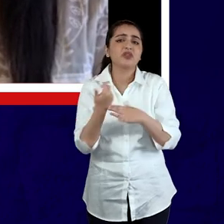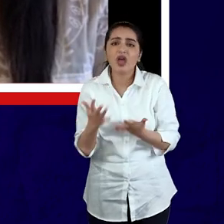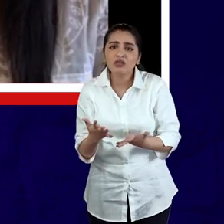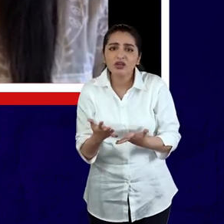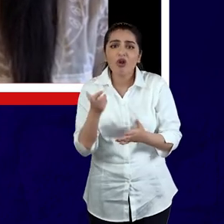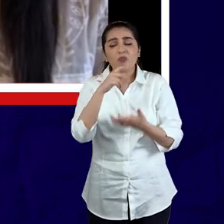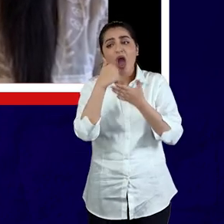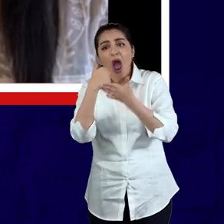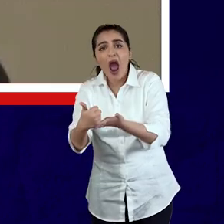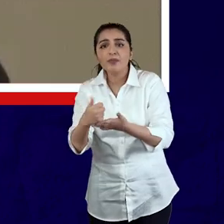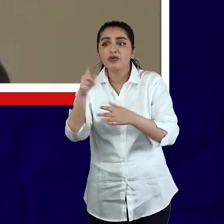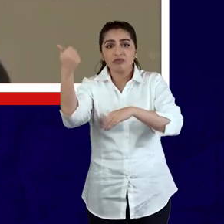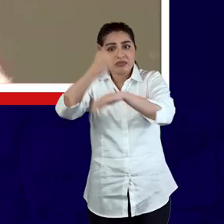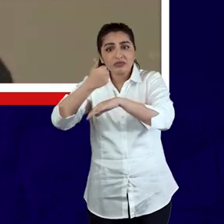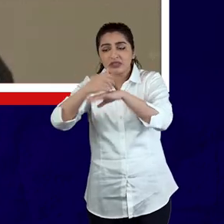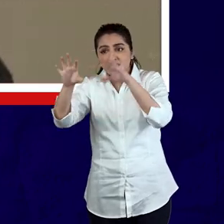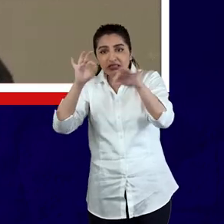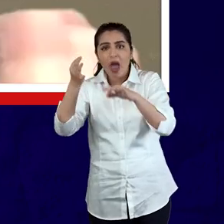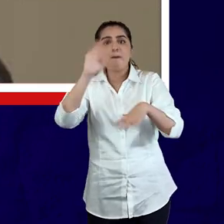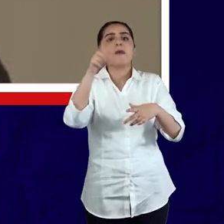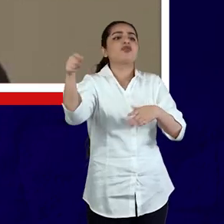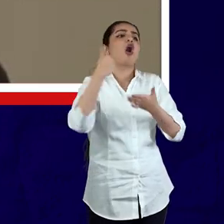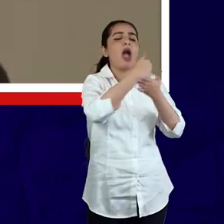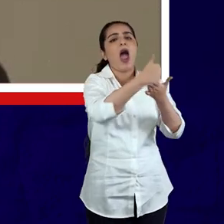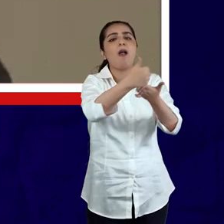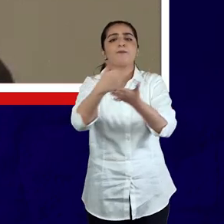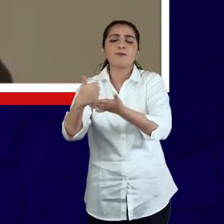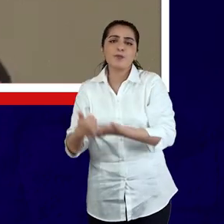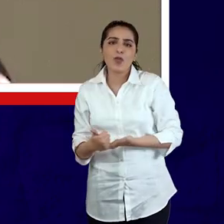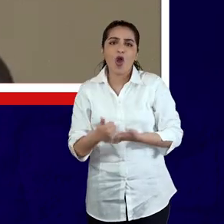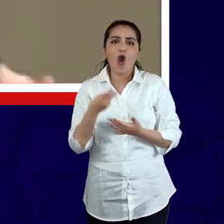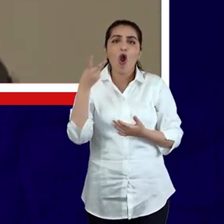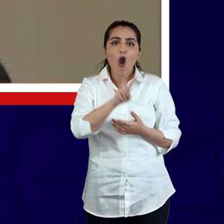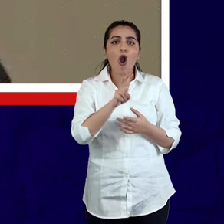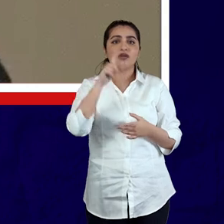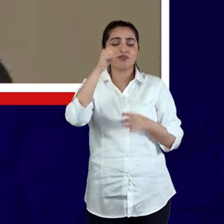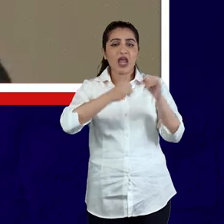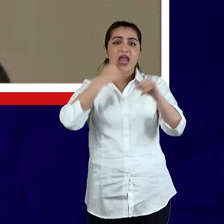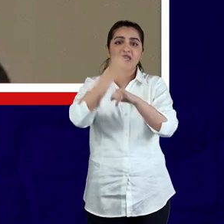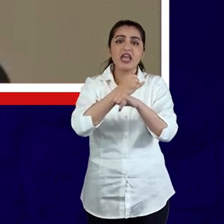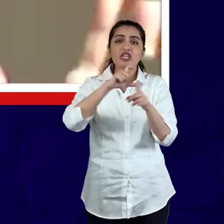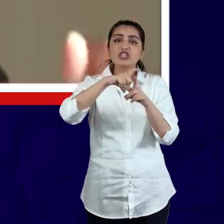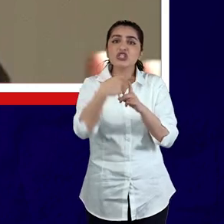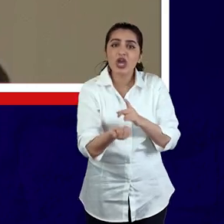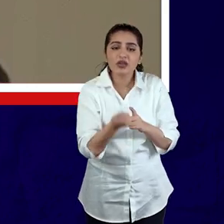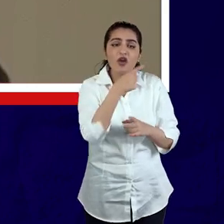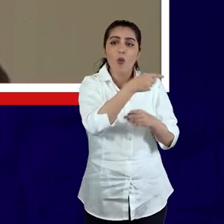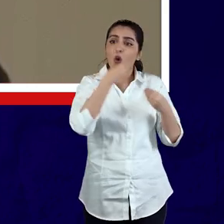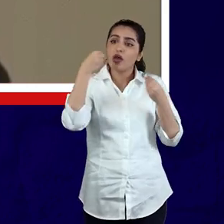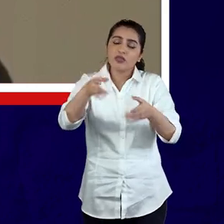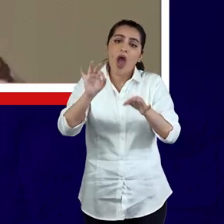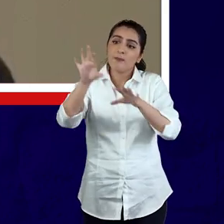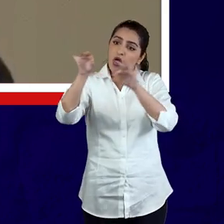the field and go and help people. And I think their whole system must change. And this international charity model should be just given up